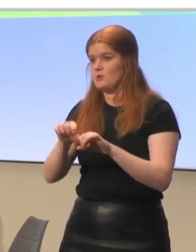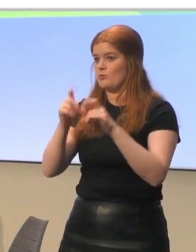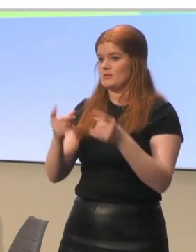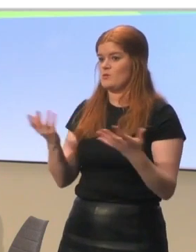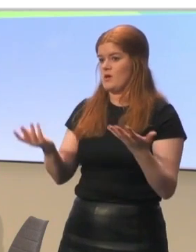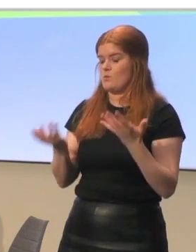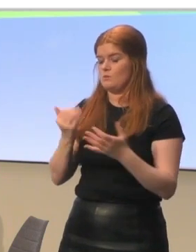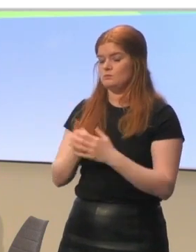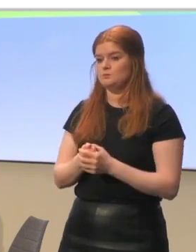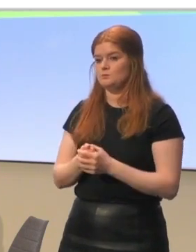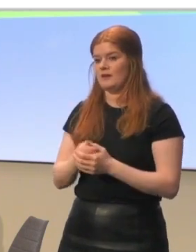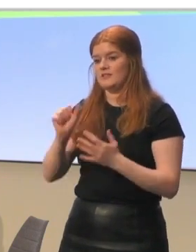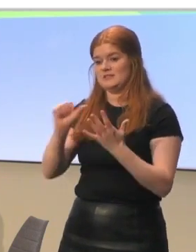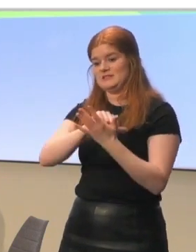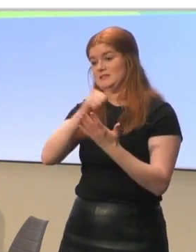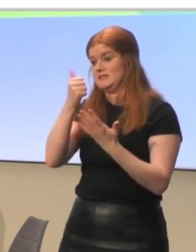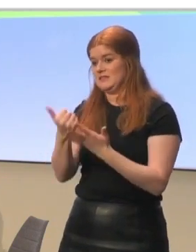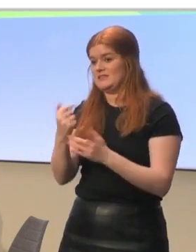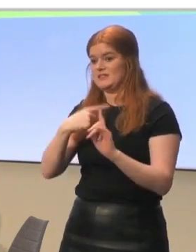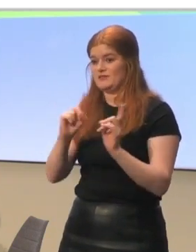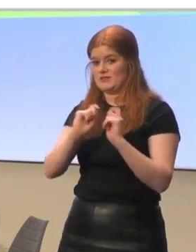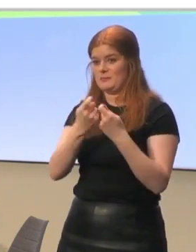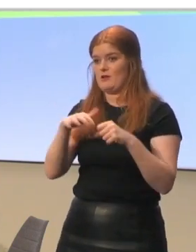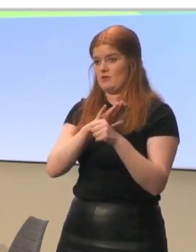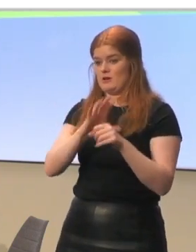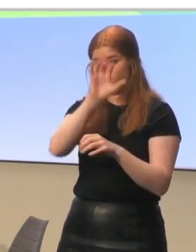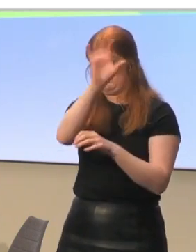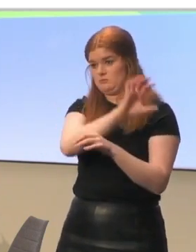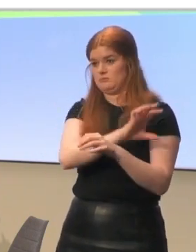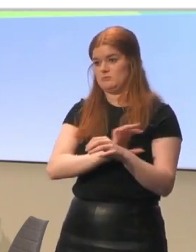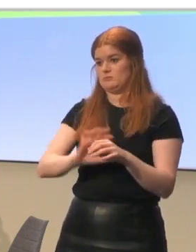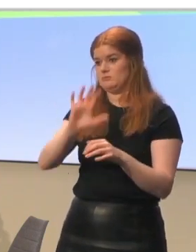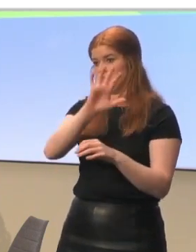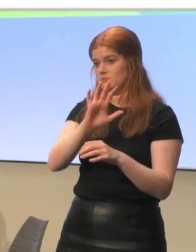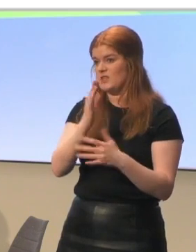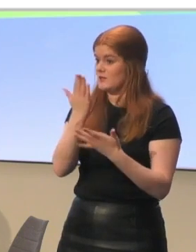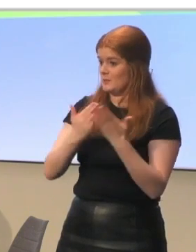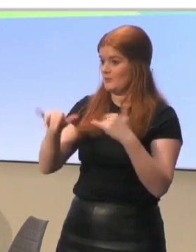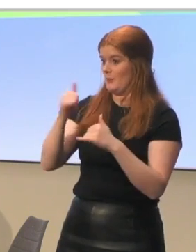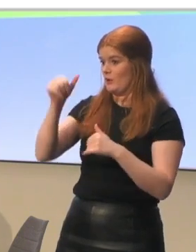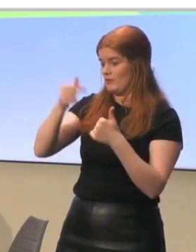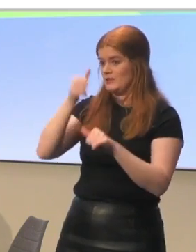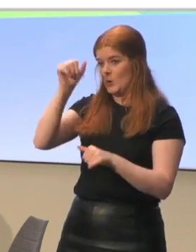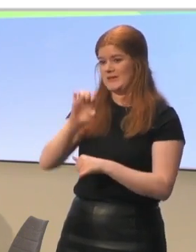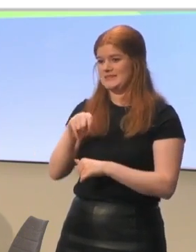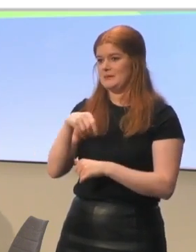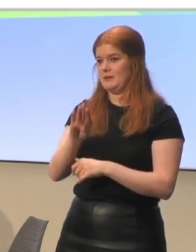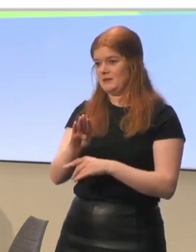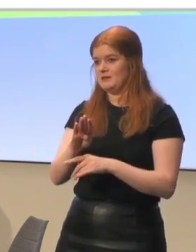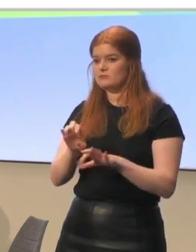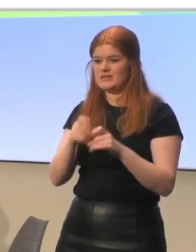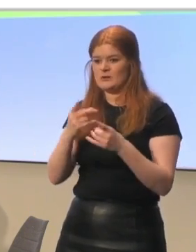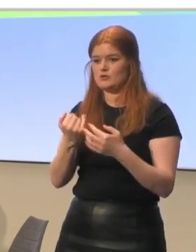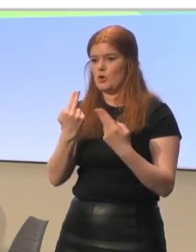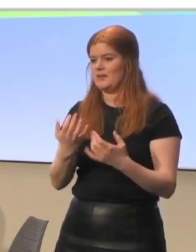into, there are 16 different areas which happen. Some of you may know the ETBs are broken out normally